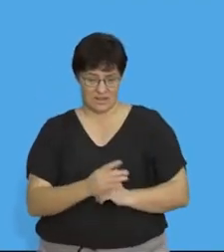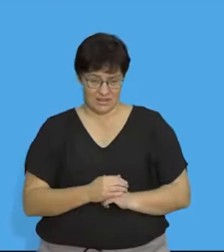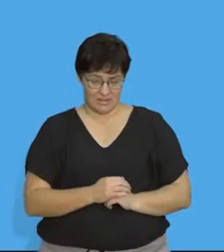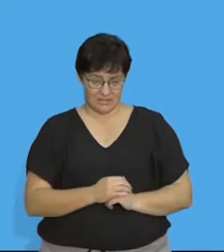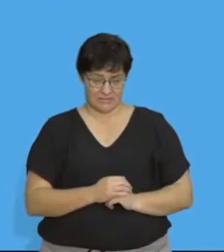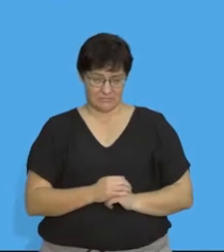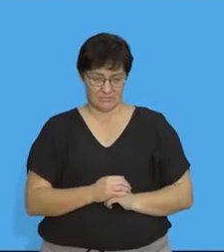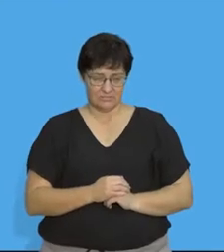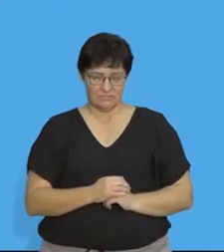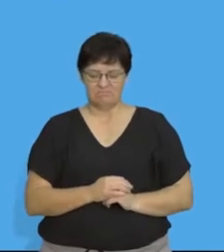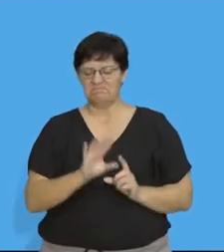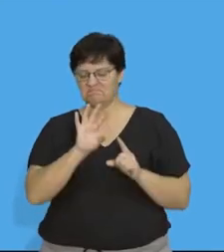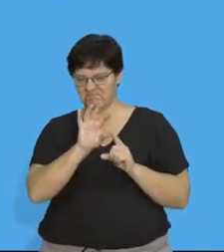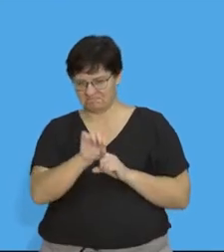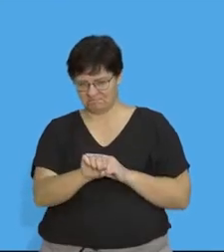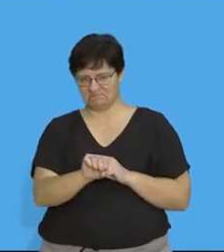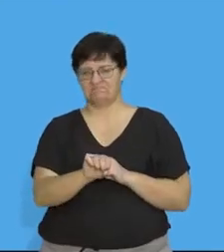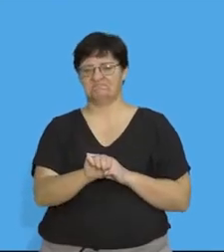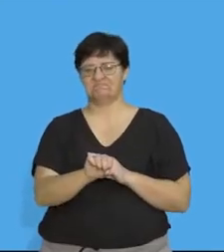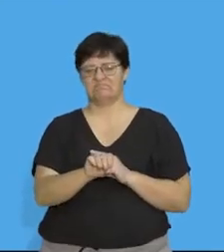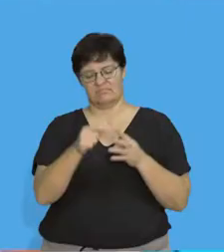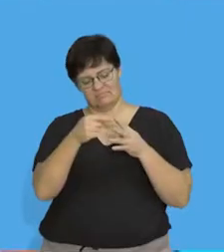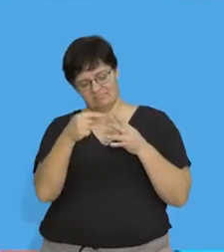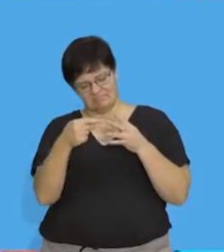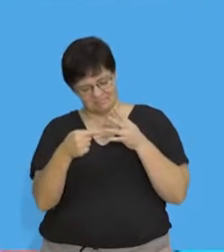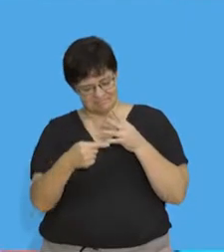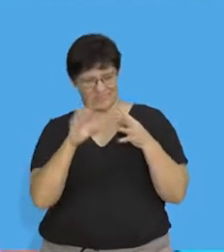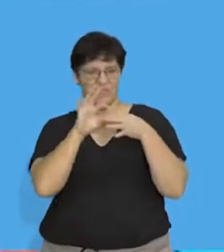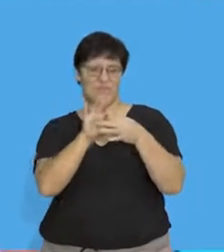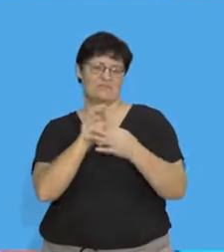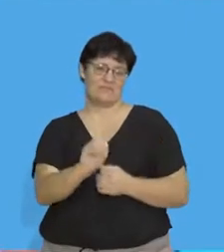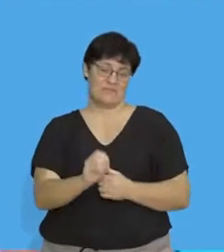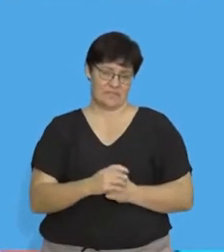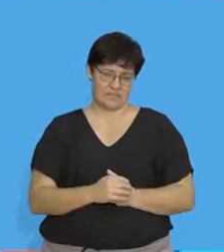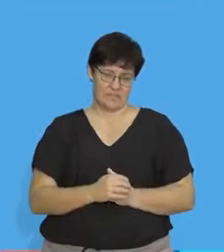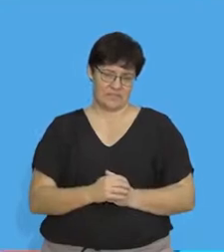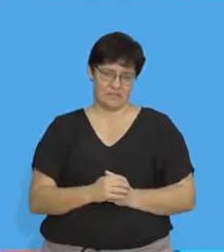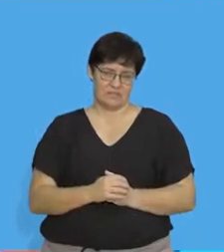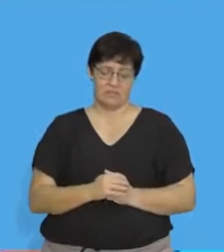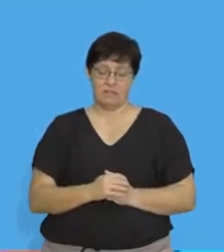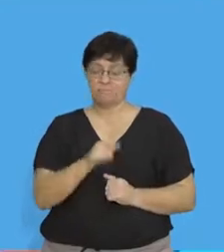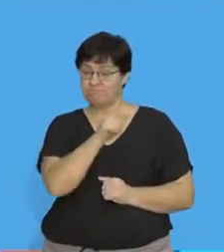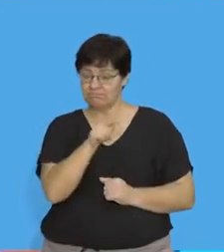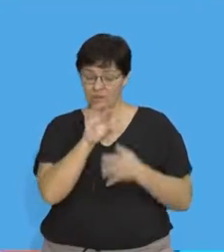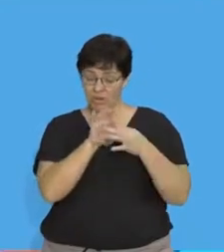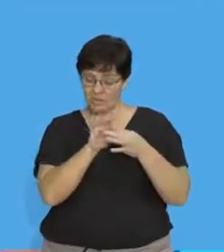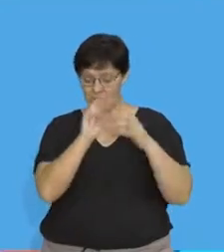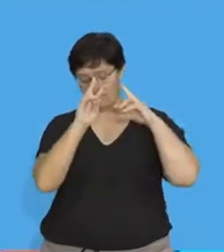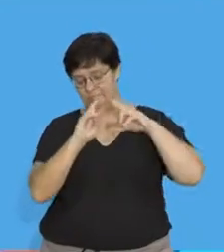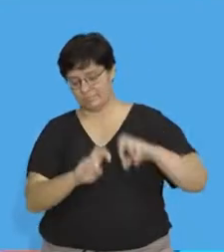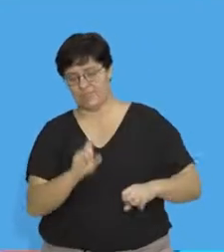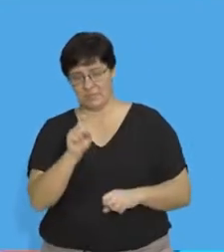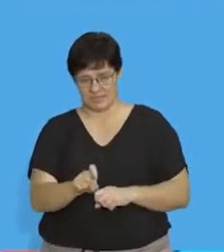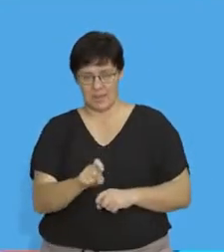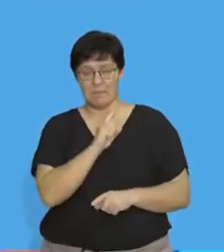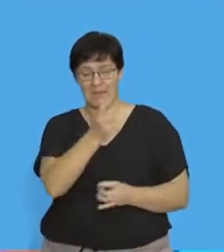can recognize that there are all sorts of relationships, and we need to explore them, but we have to depend on data